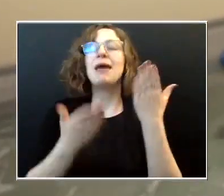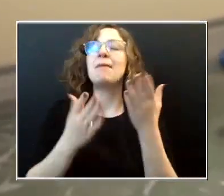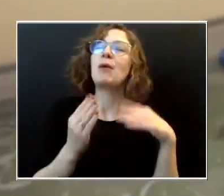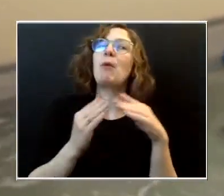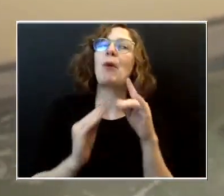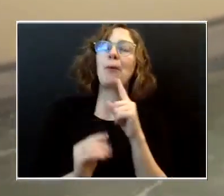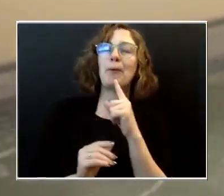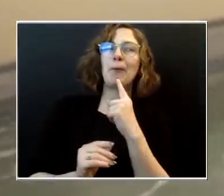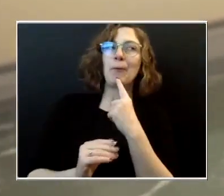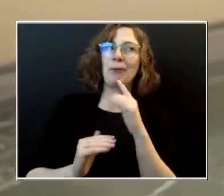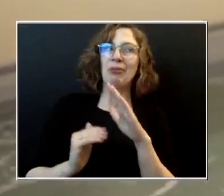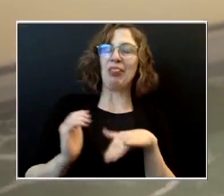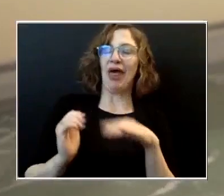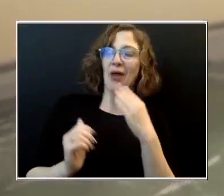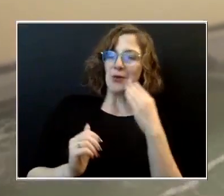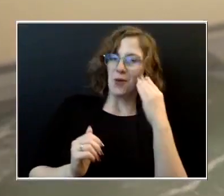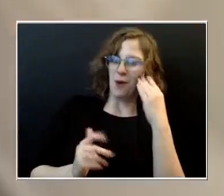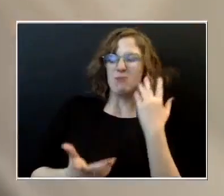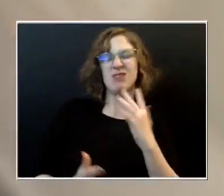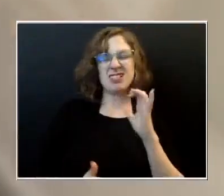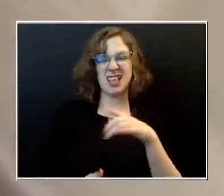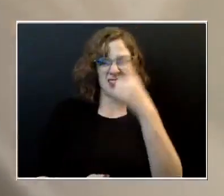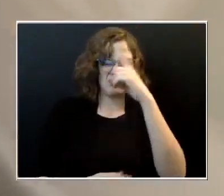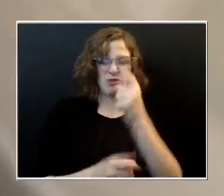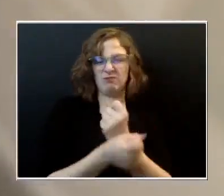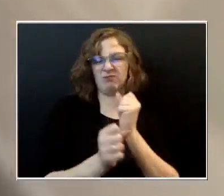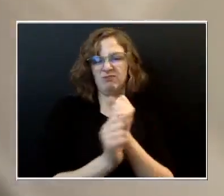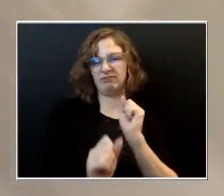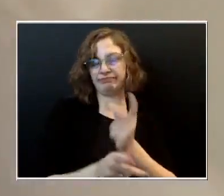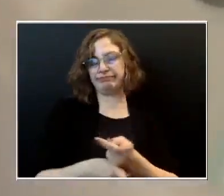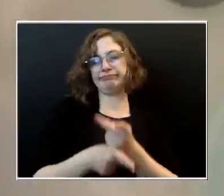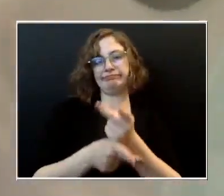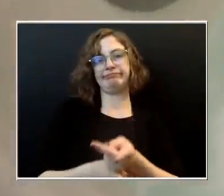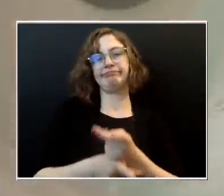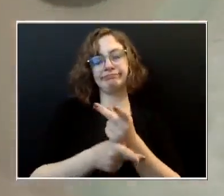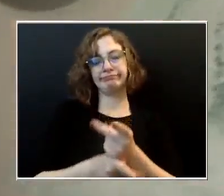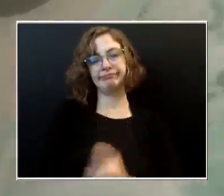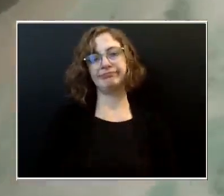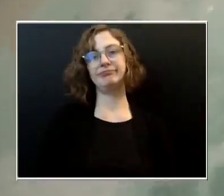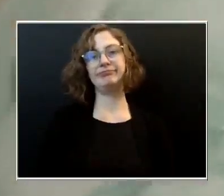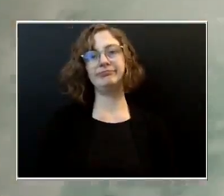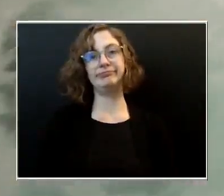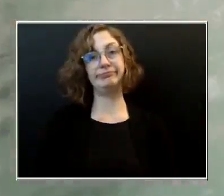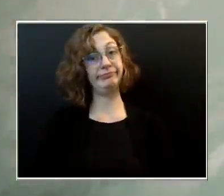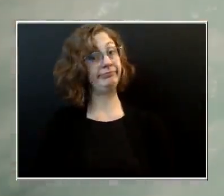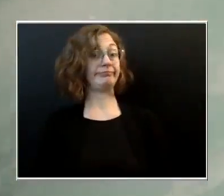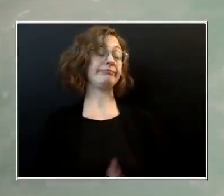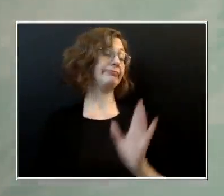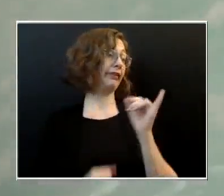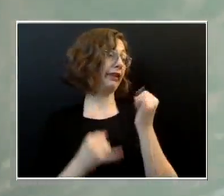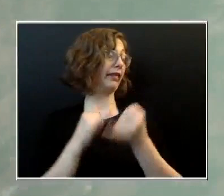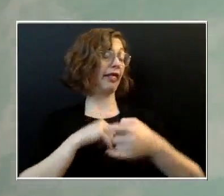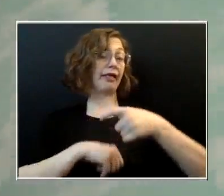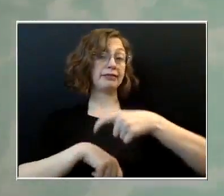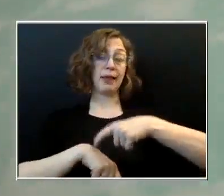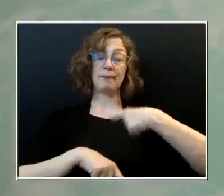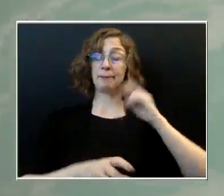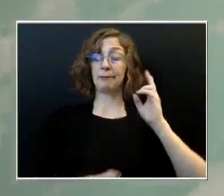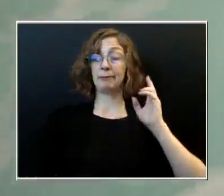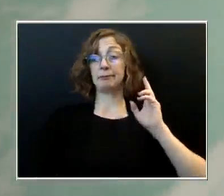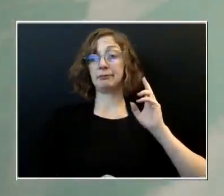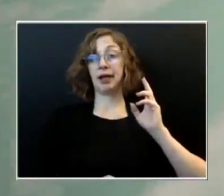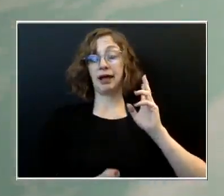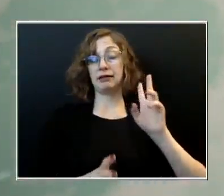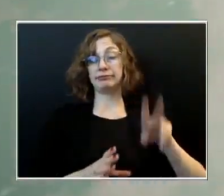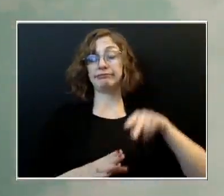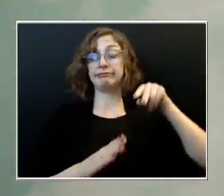normal, but that's just a safety precaution. You know, I'm just saying, the last time I got in a hot tub was at the hotel in Denver, Colorado, and they had